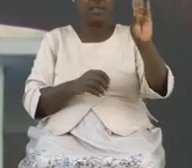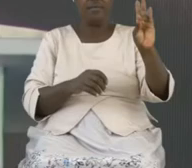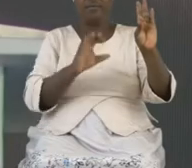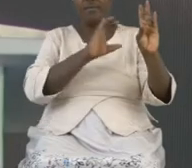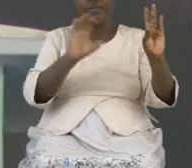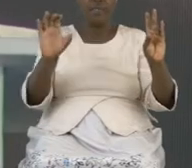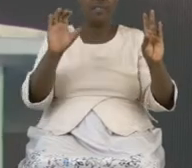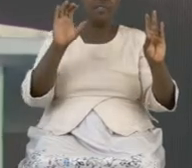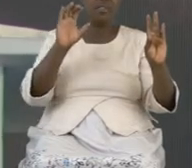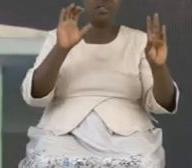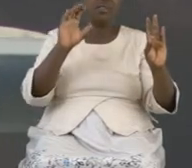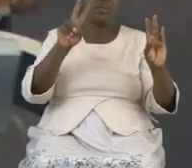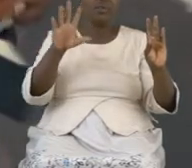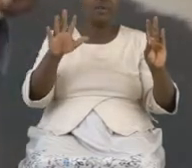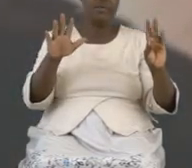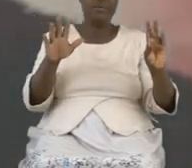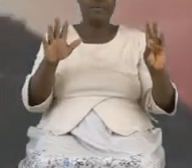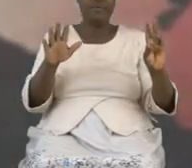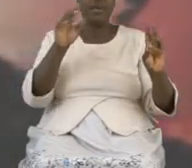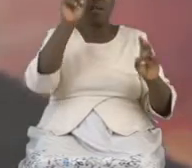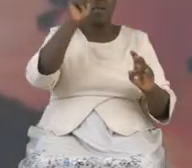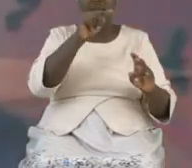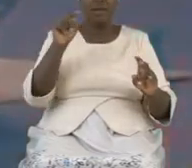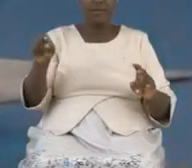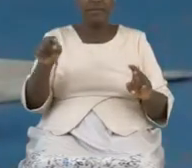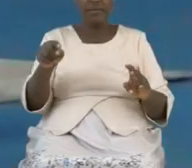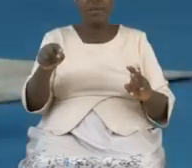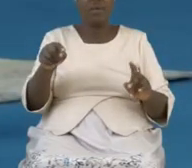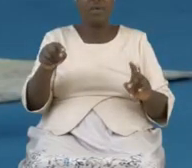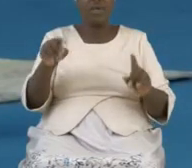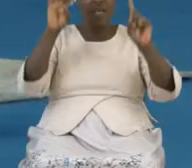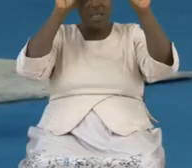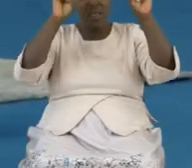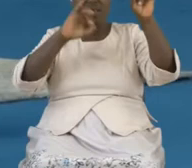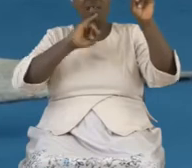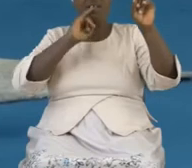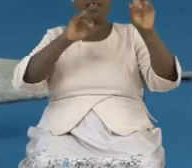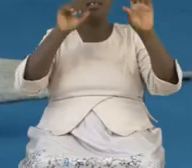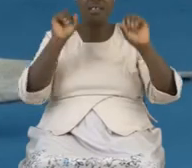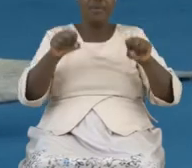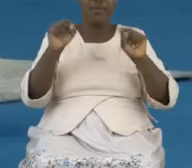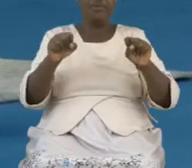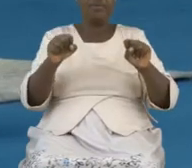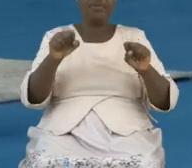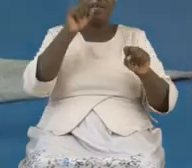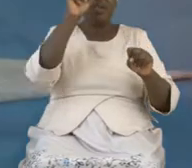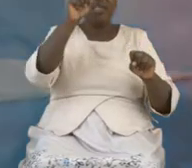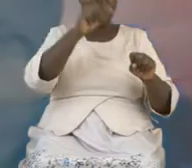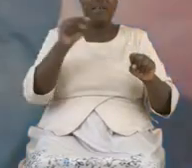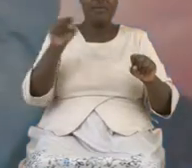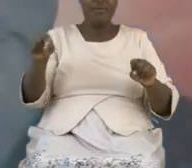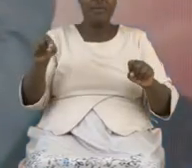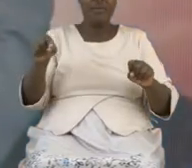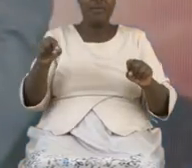"Therefore, he is able," therefore, perfect, holy,